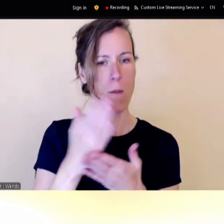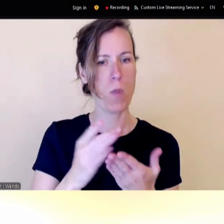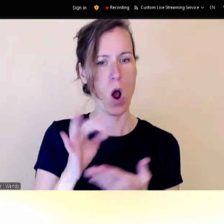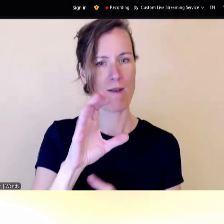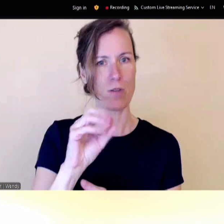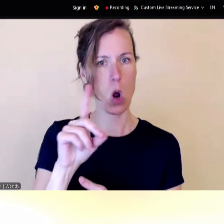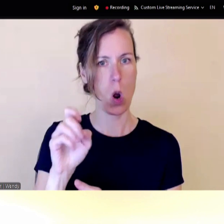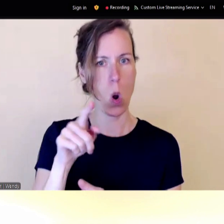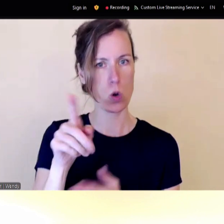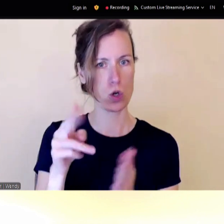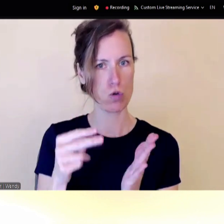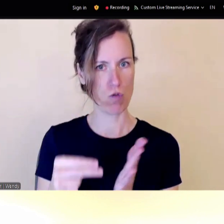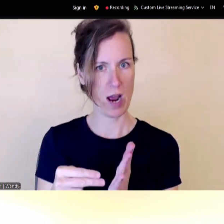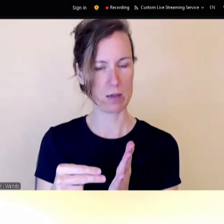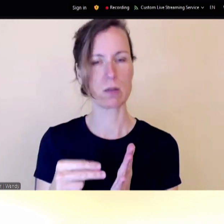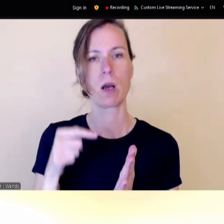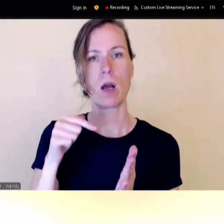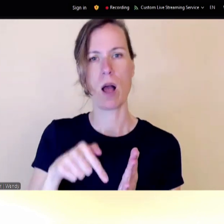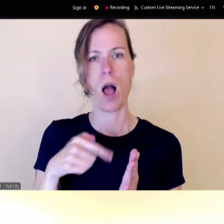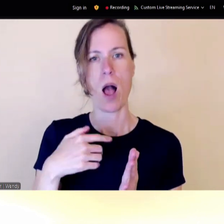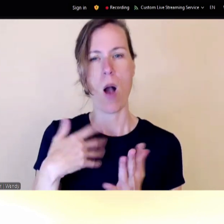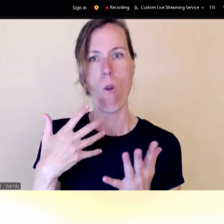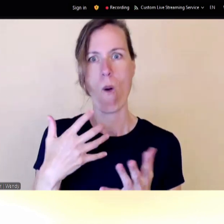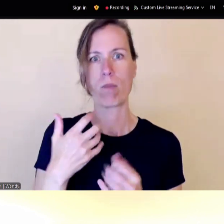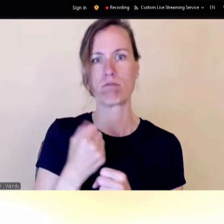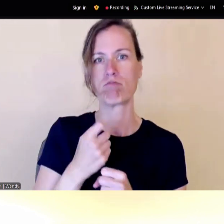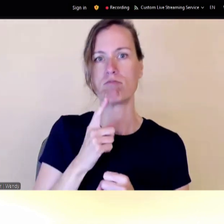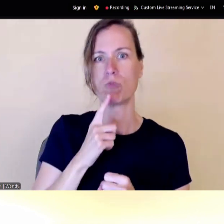an abundance of caution based on